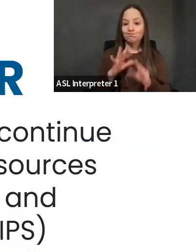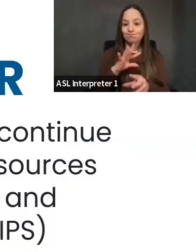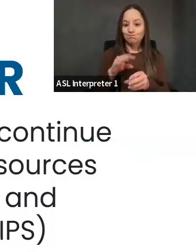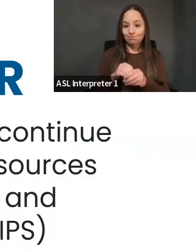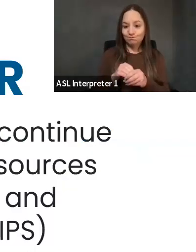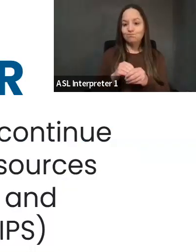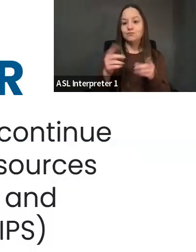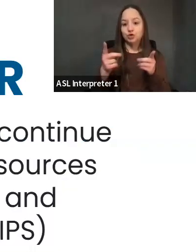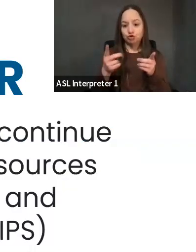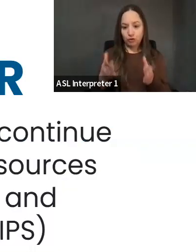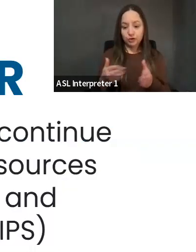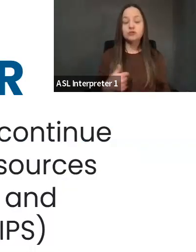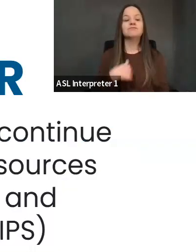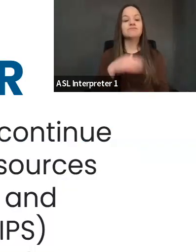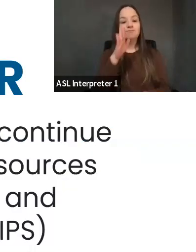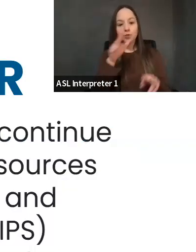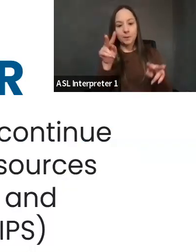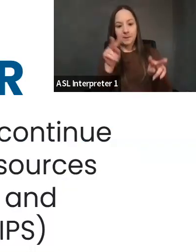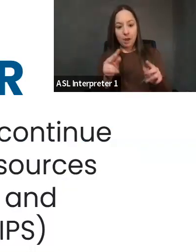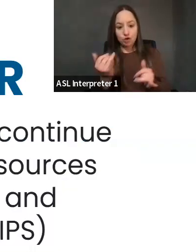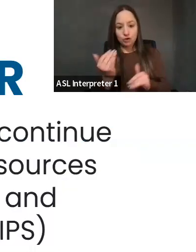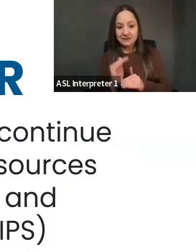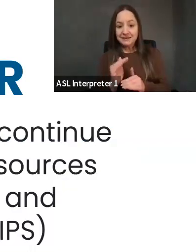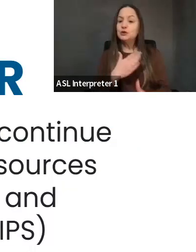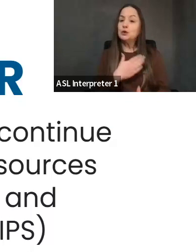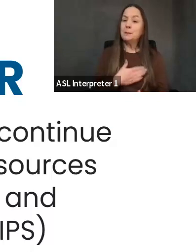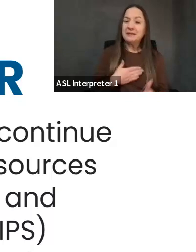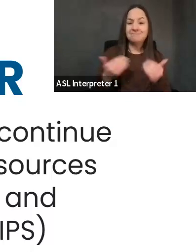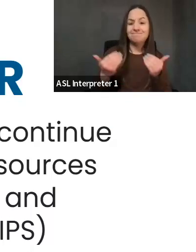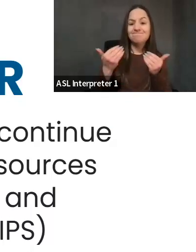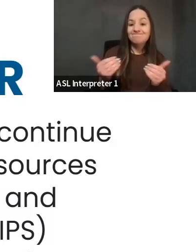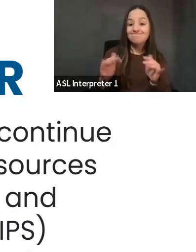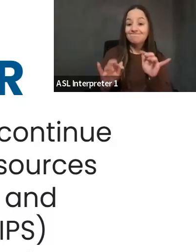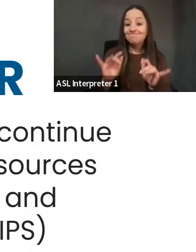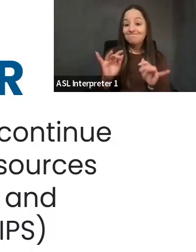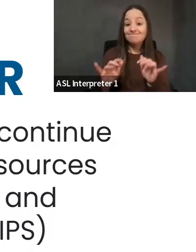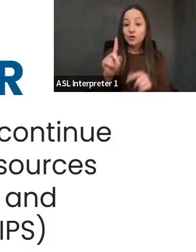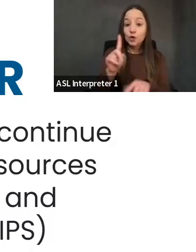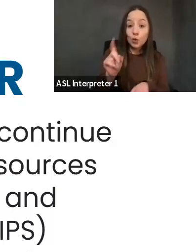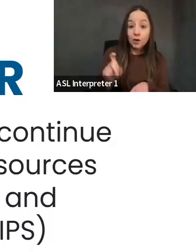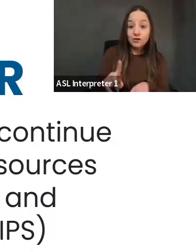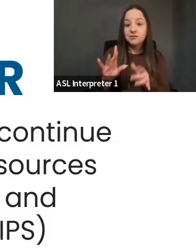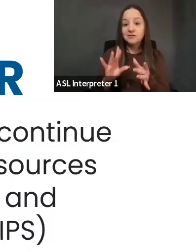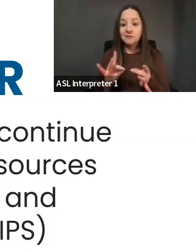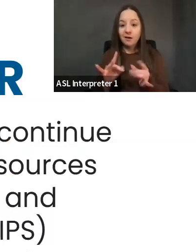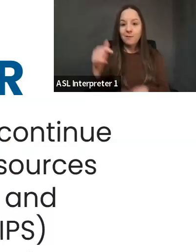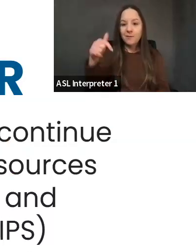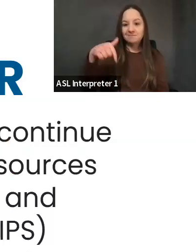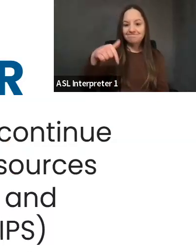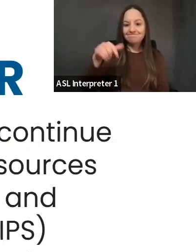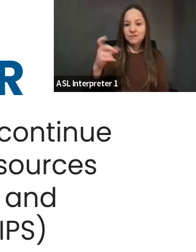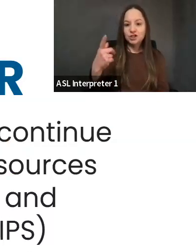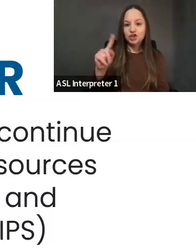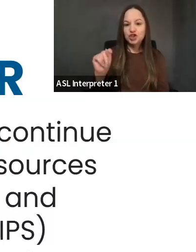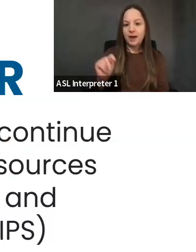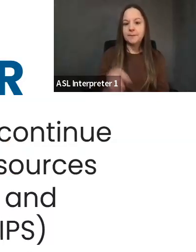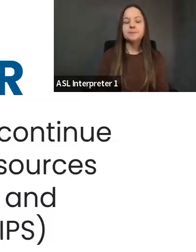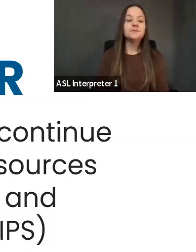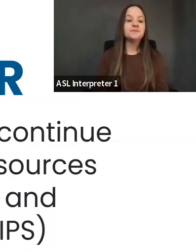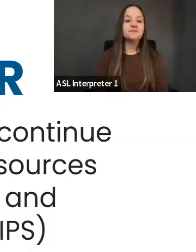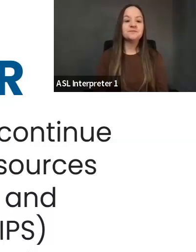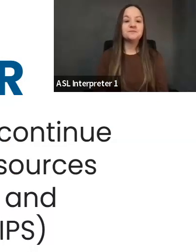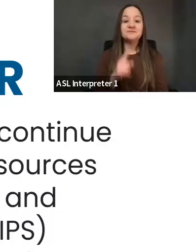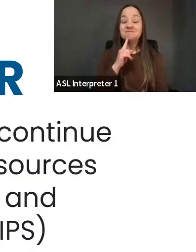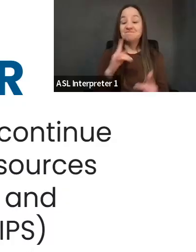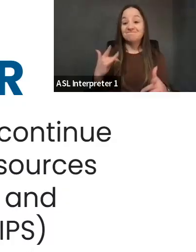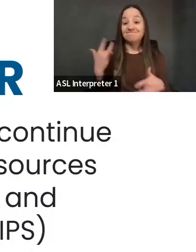this evening, so please feel free to send any questions or comments in the chat box below. We are so excited to